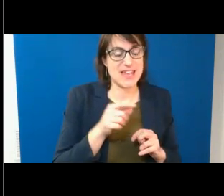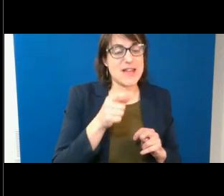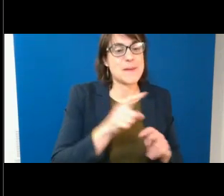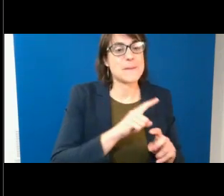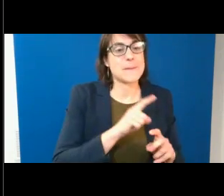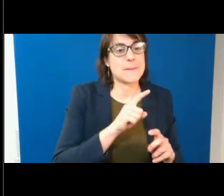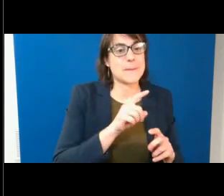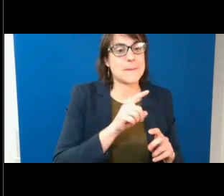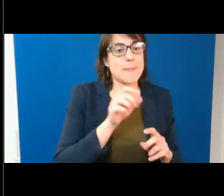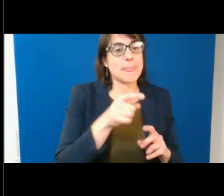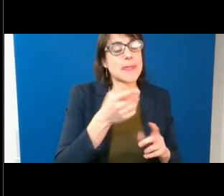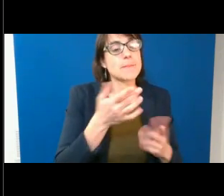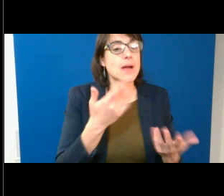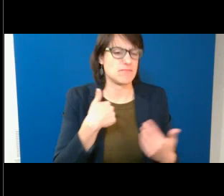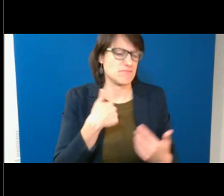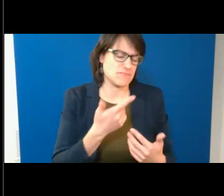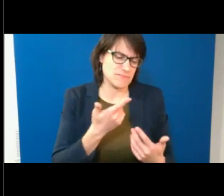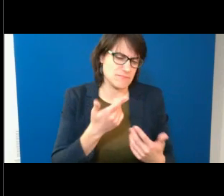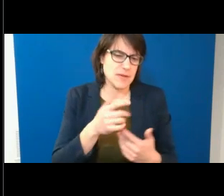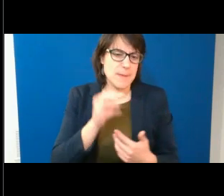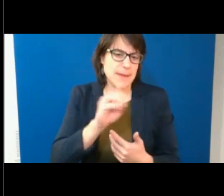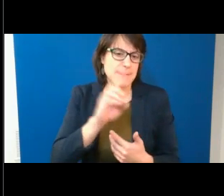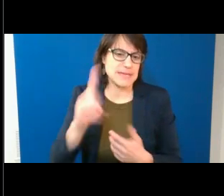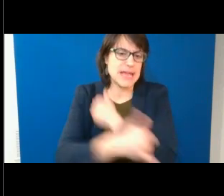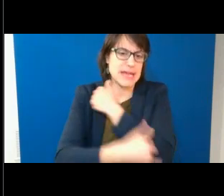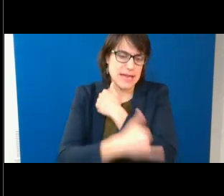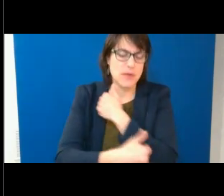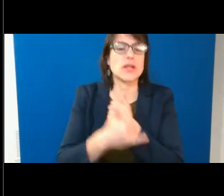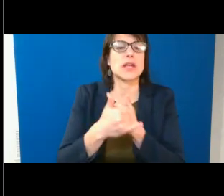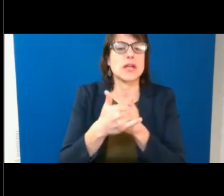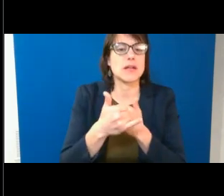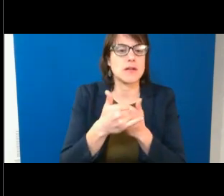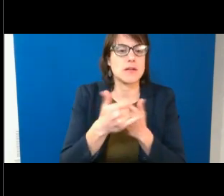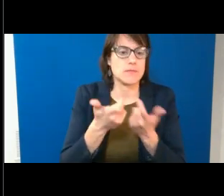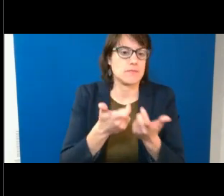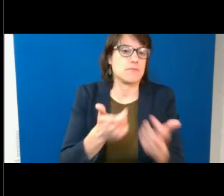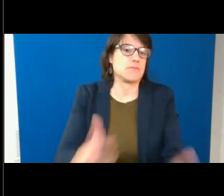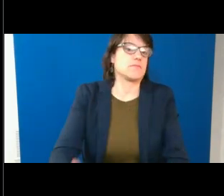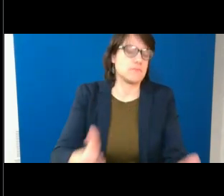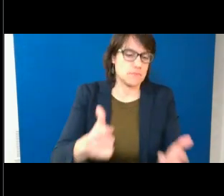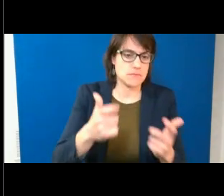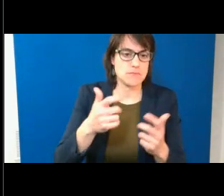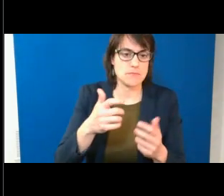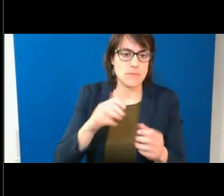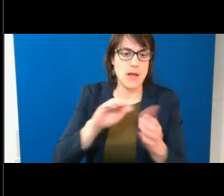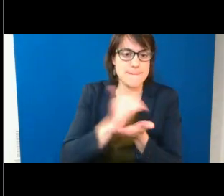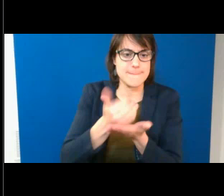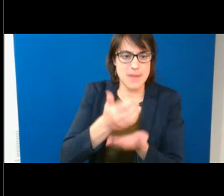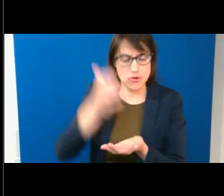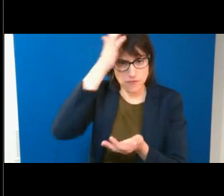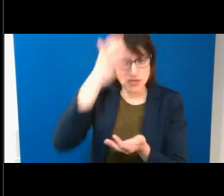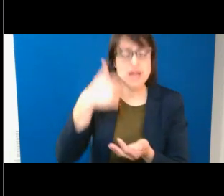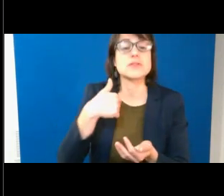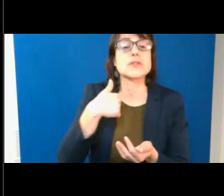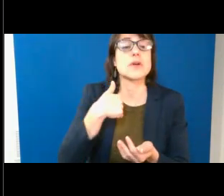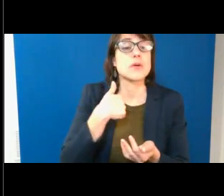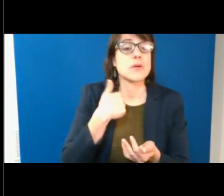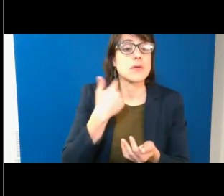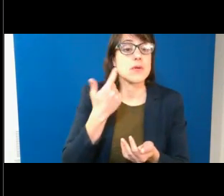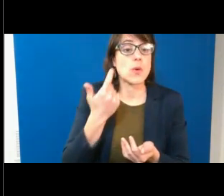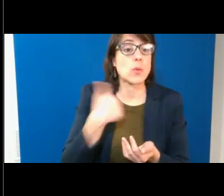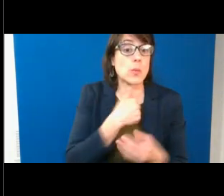especially because there's a high level of contamination in this system. We lost our incinerator actually last year, and so now there are conversations